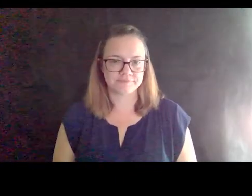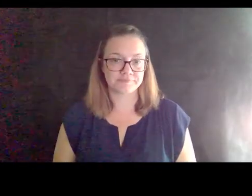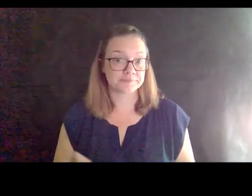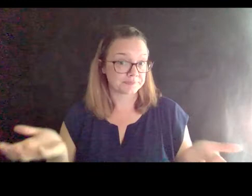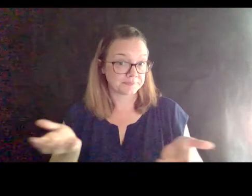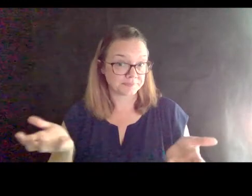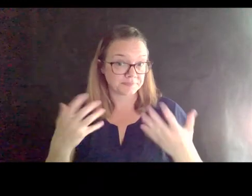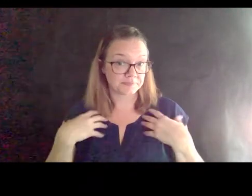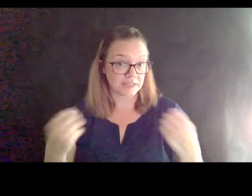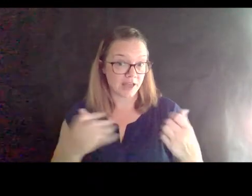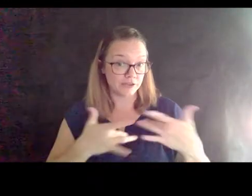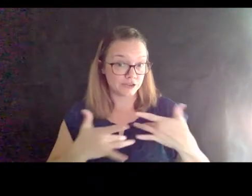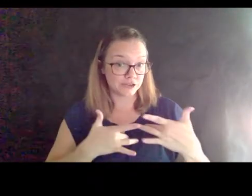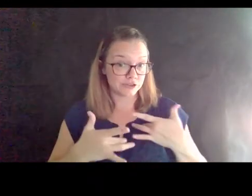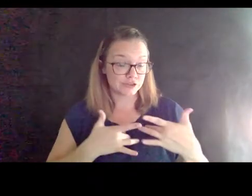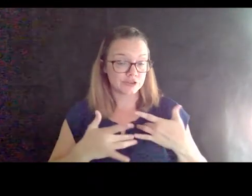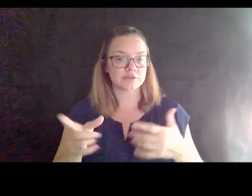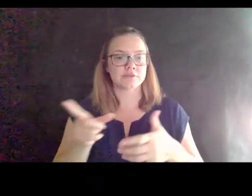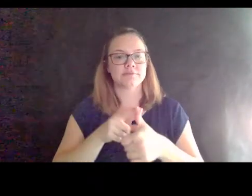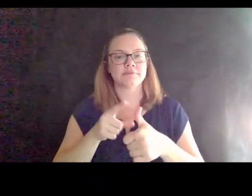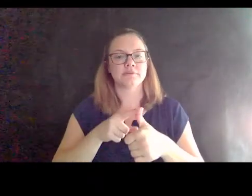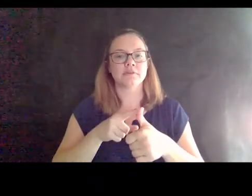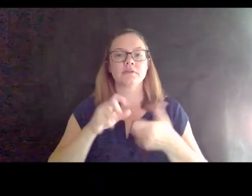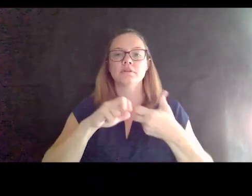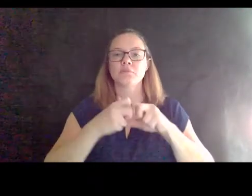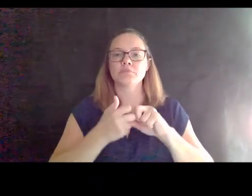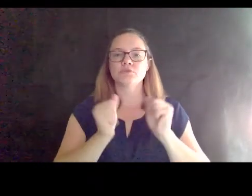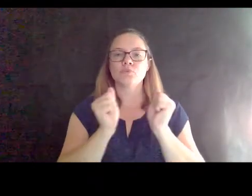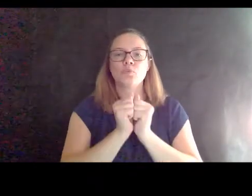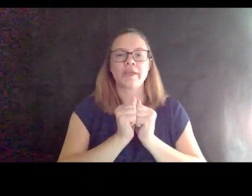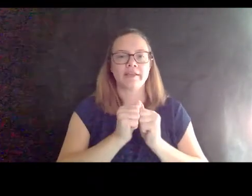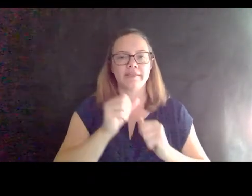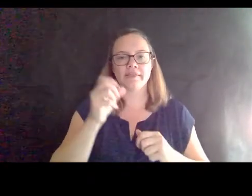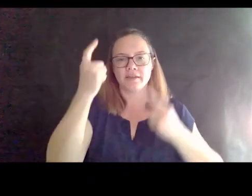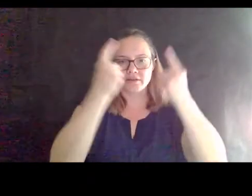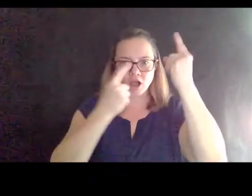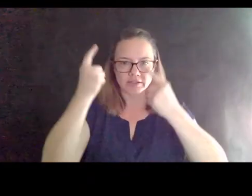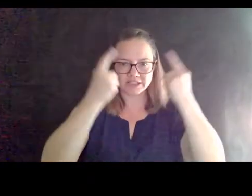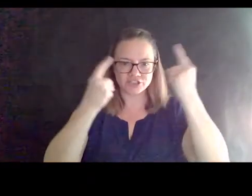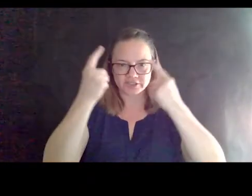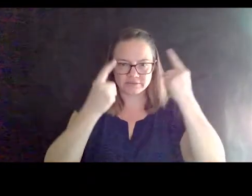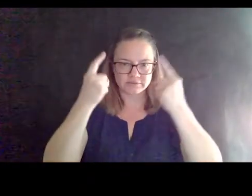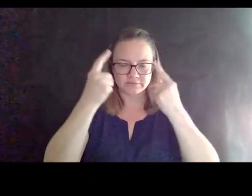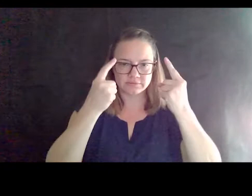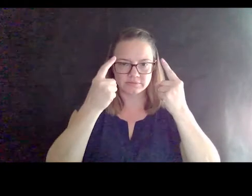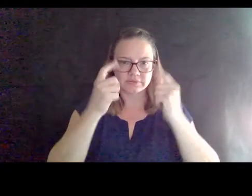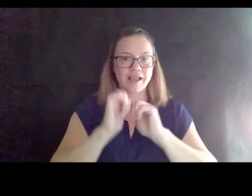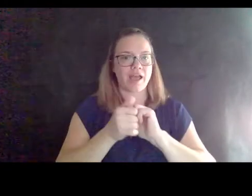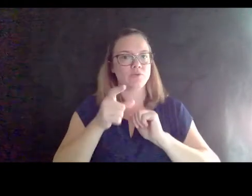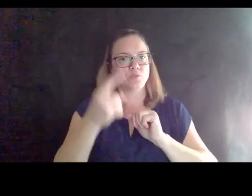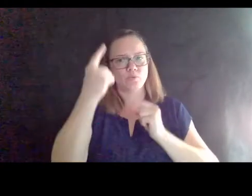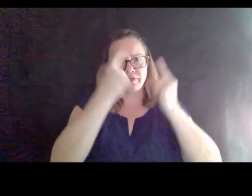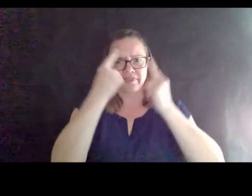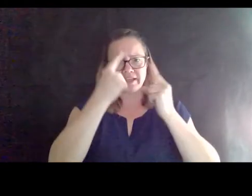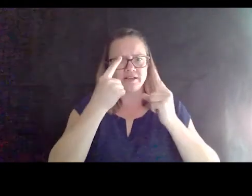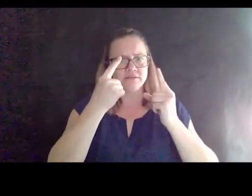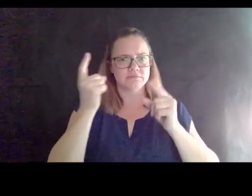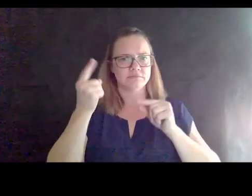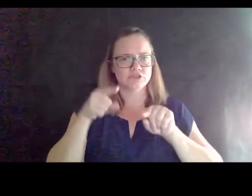health concerns include problems with cognition and so how we're thinking throughout the day,